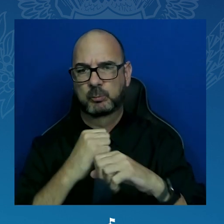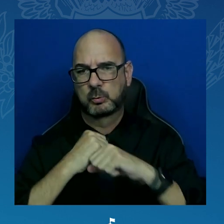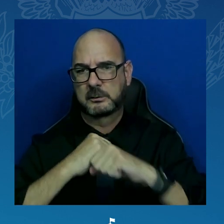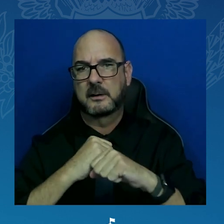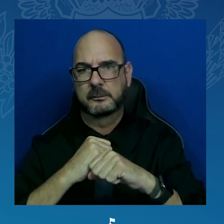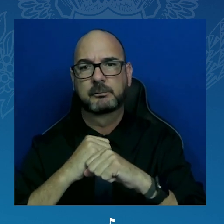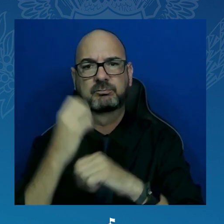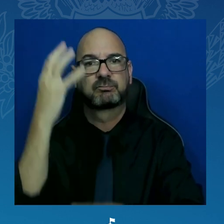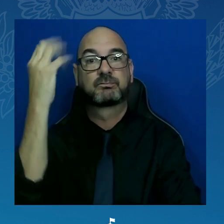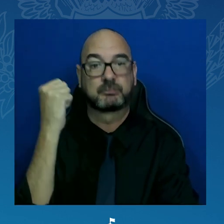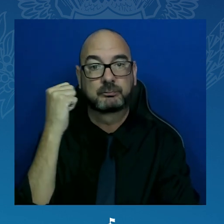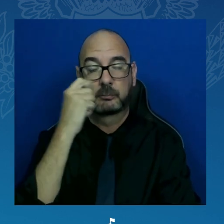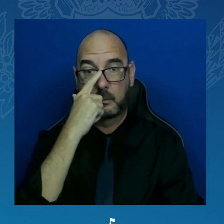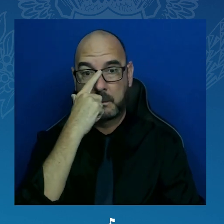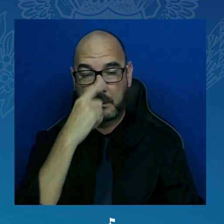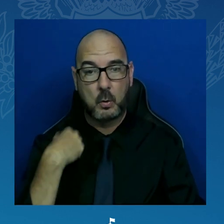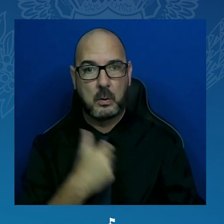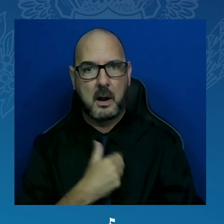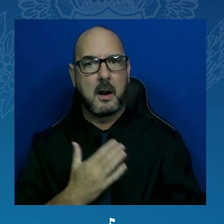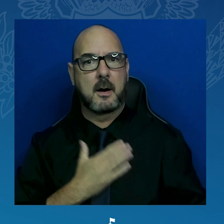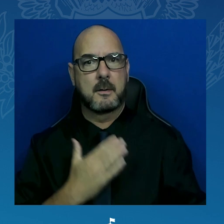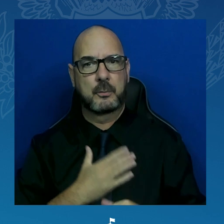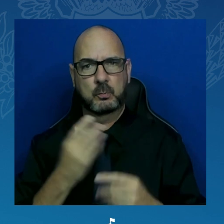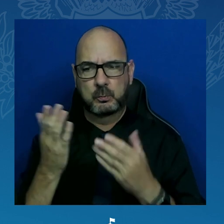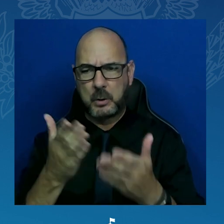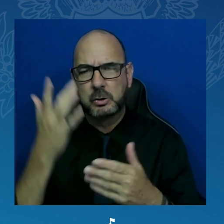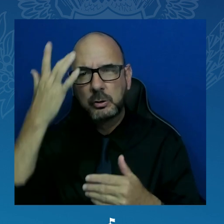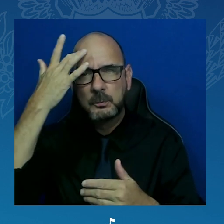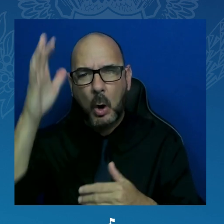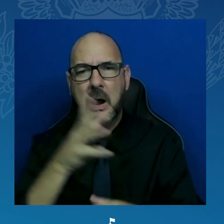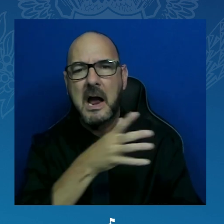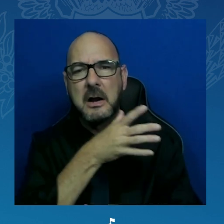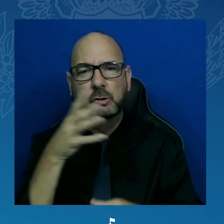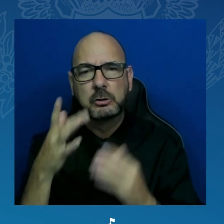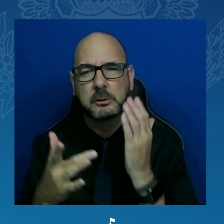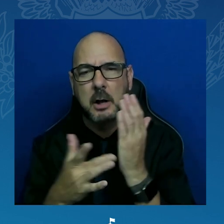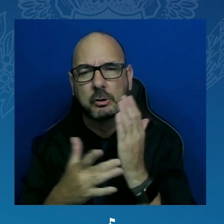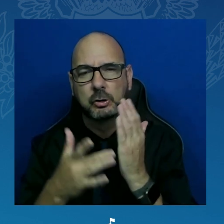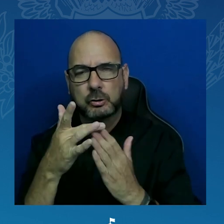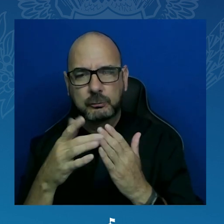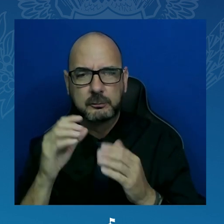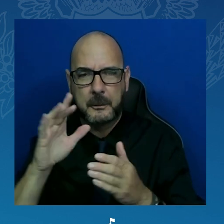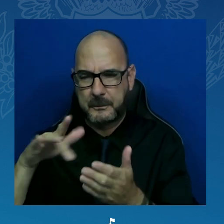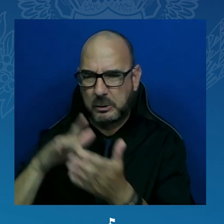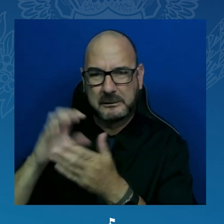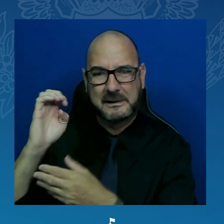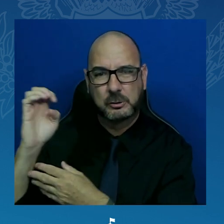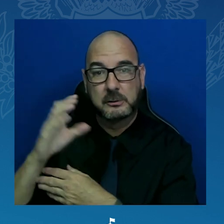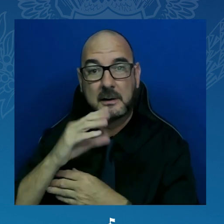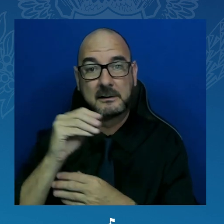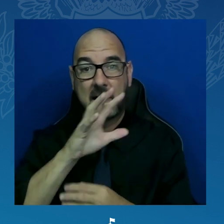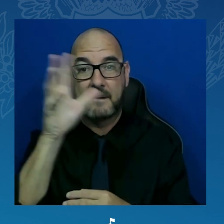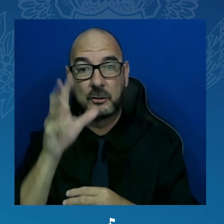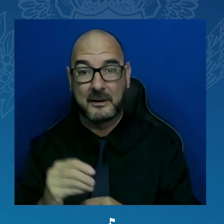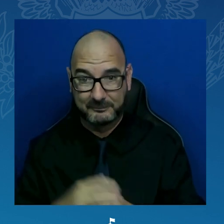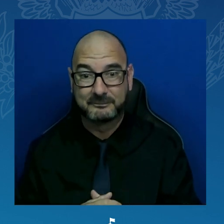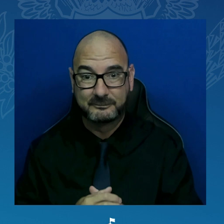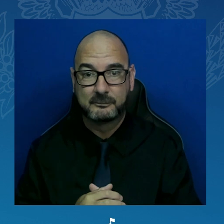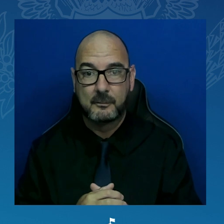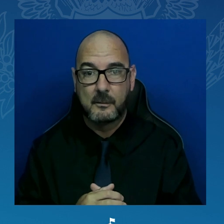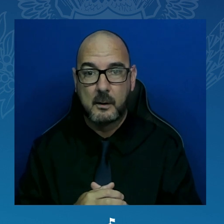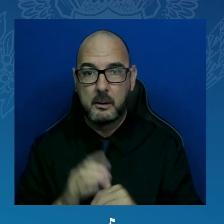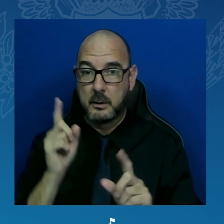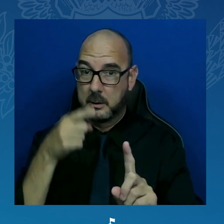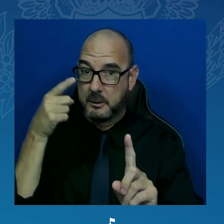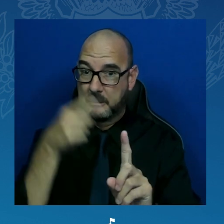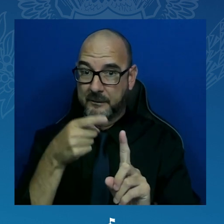on bringing climate-smart agriculture and technology to the Middle East and to the continent of Africa.